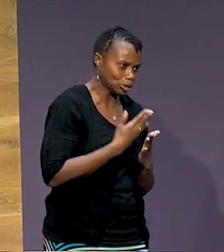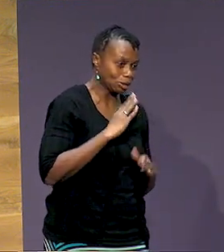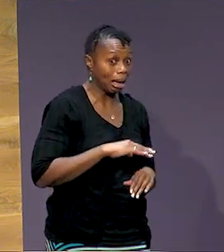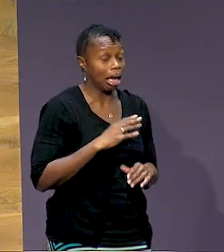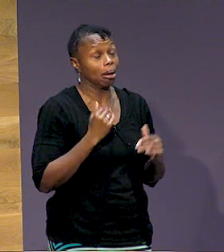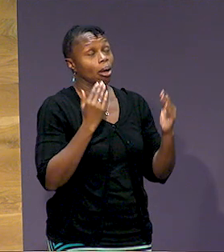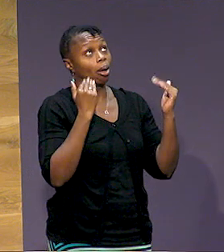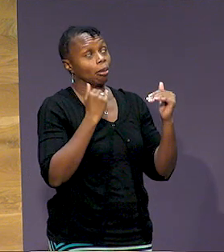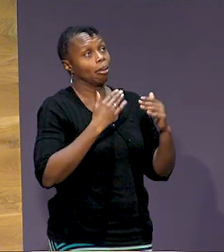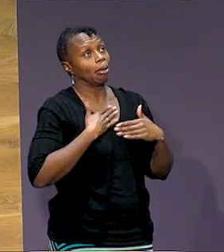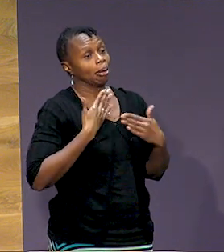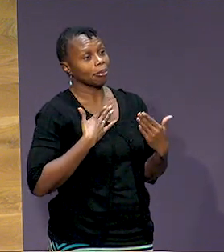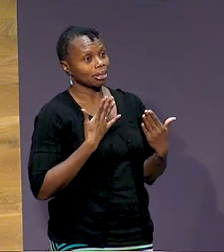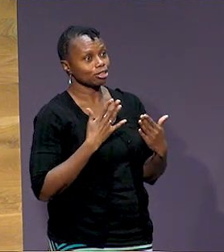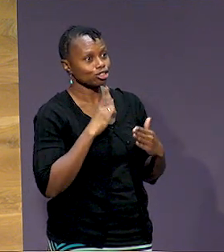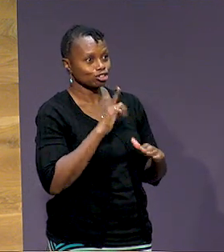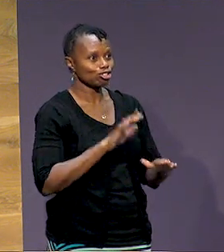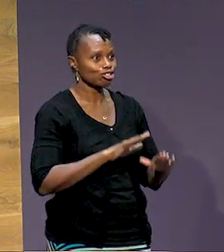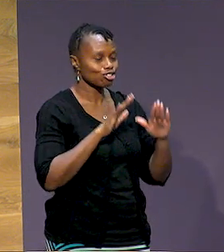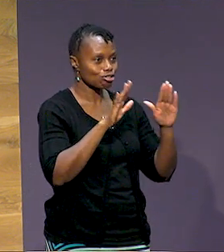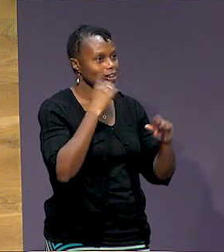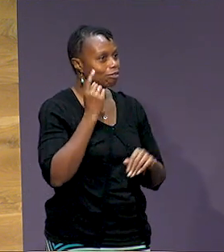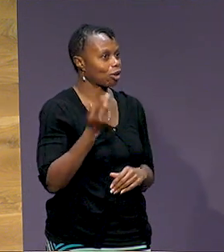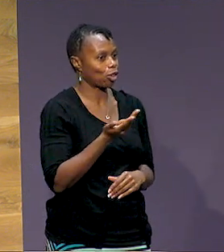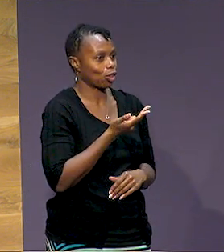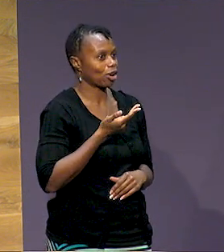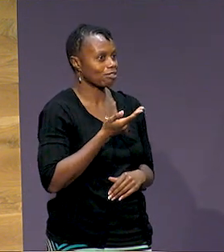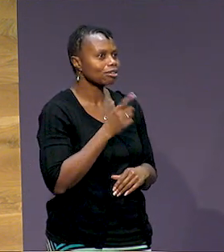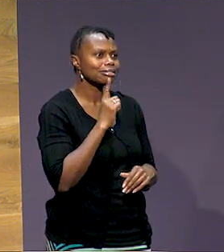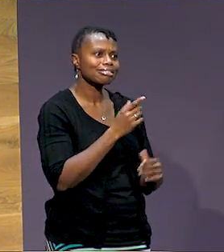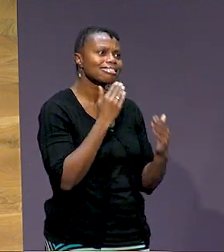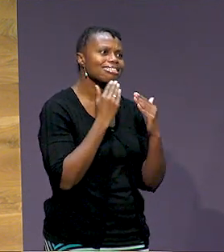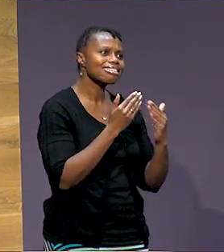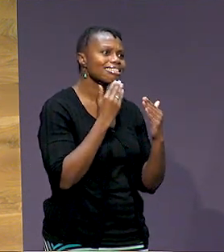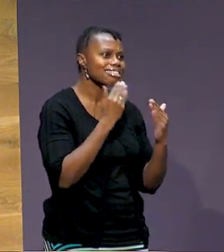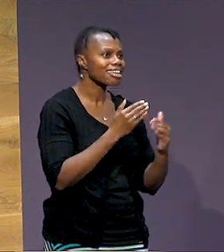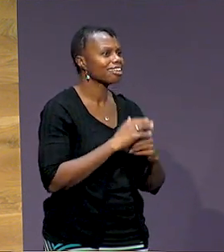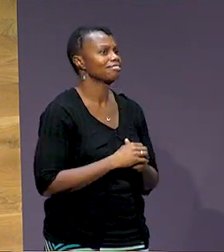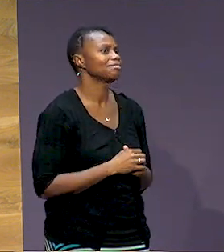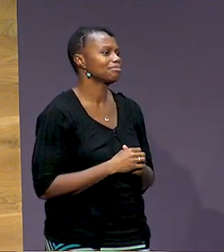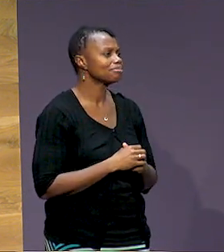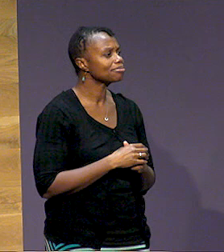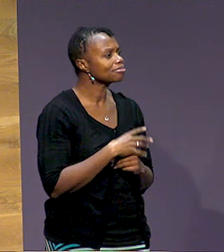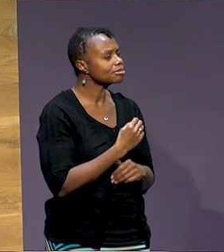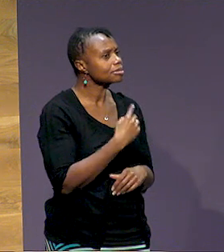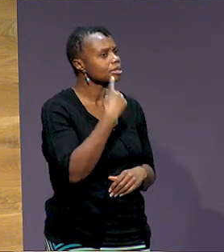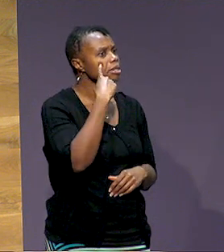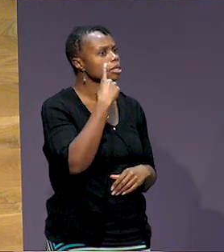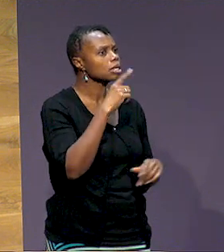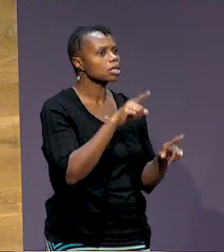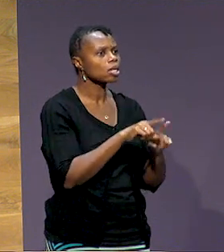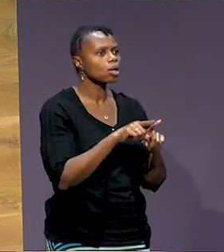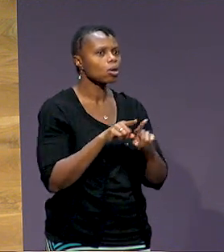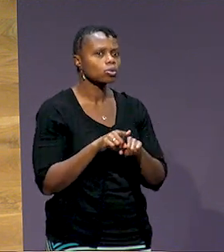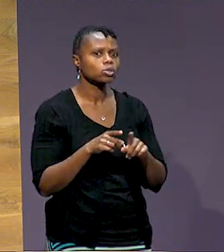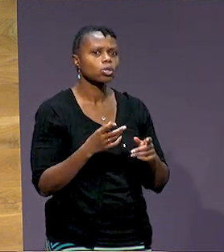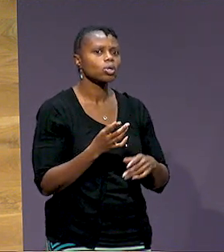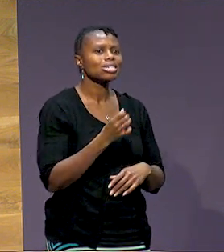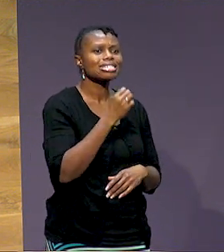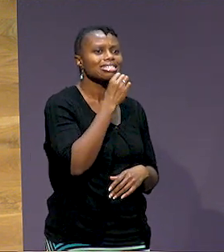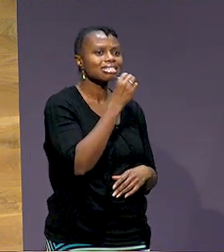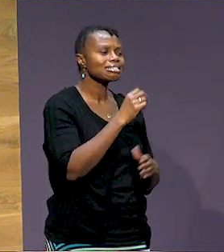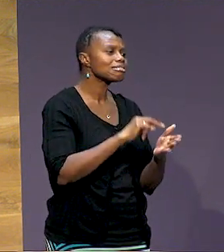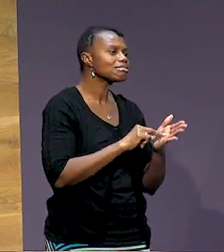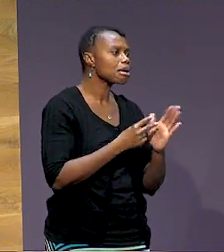great. So I'm very thankful so far. It's been good. I think also it doesn't mean that we don't ever